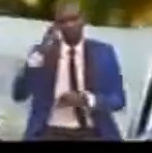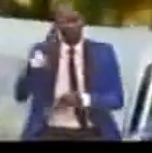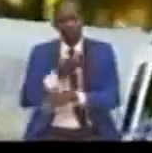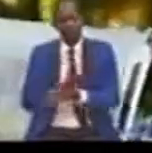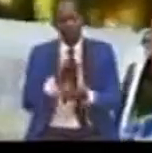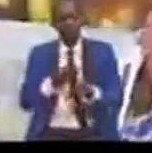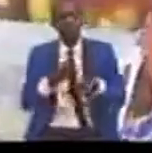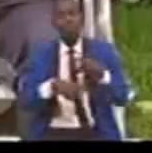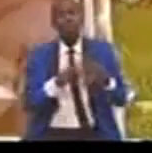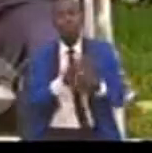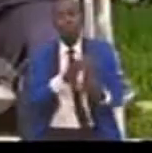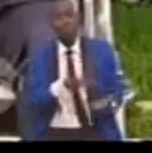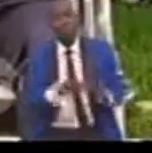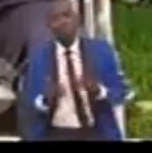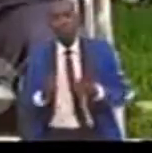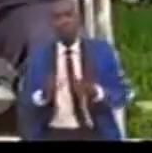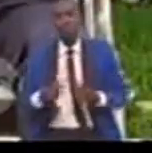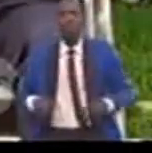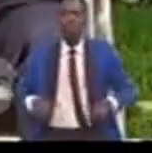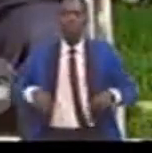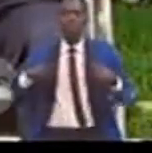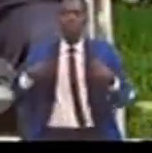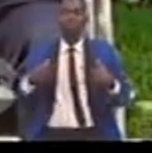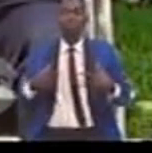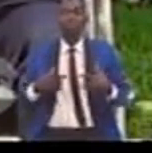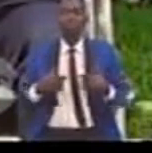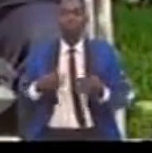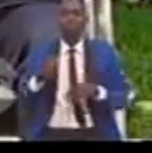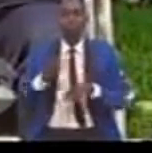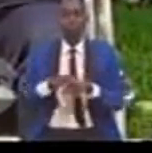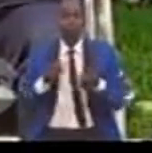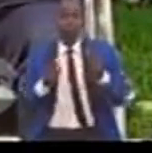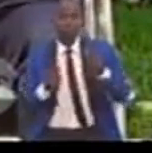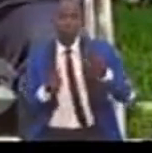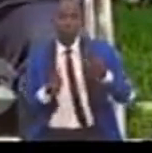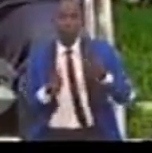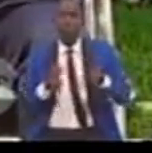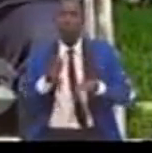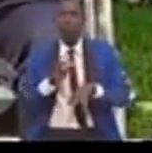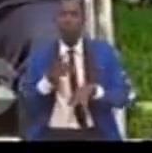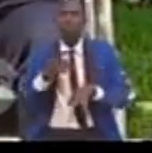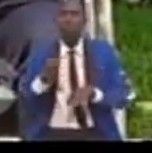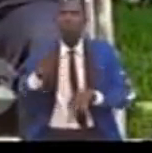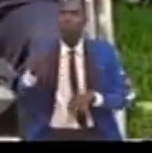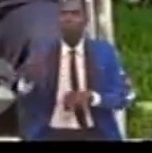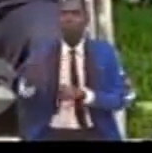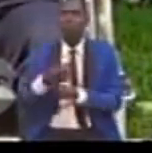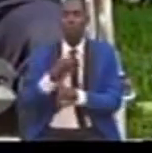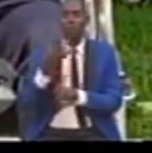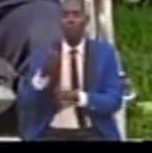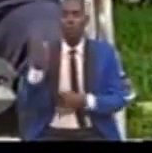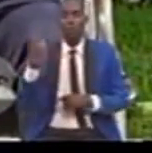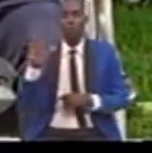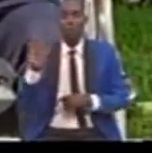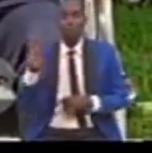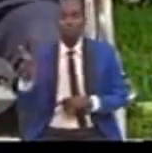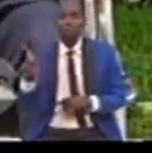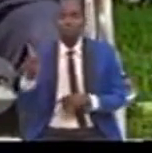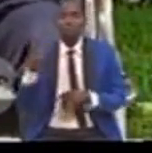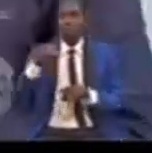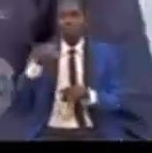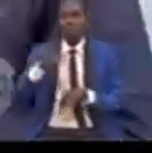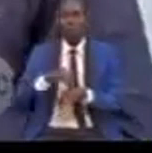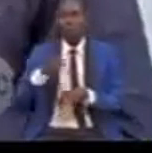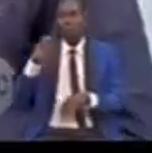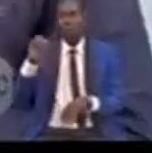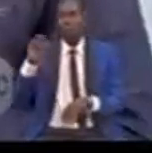the wall of life. On 25th, that was the first day of GCK in Ondo